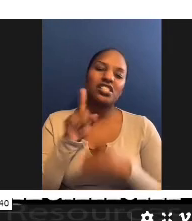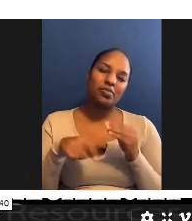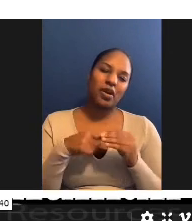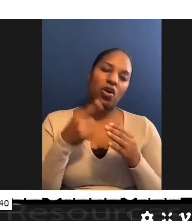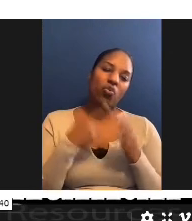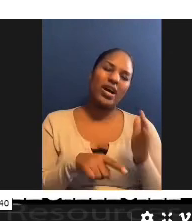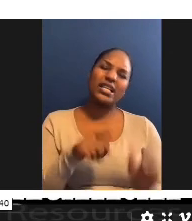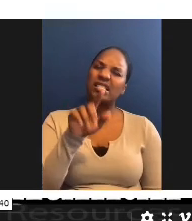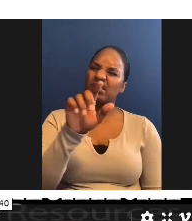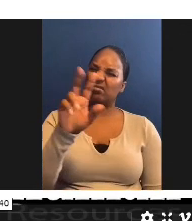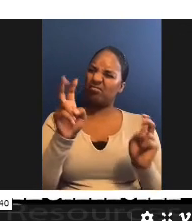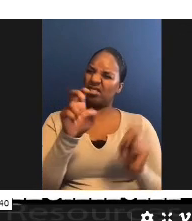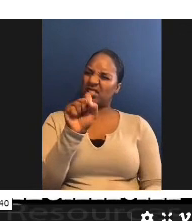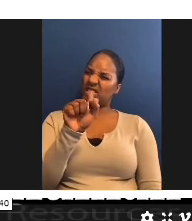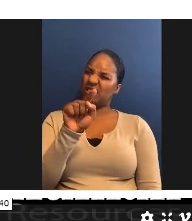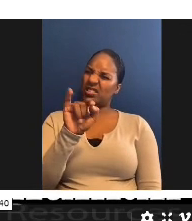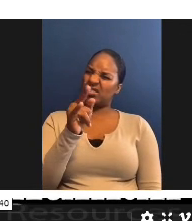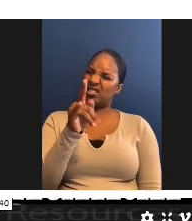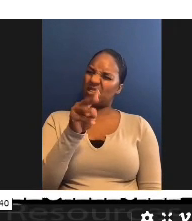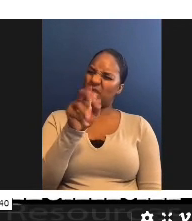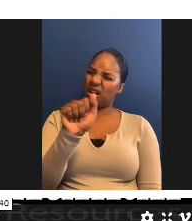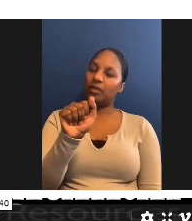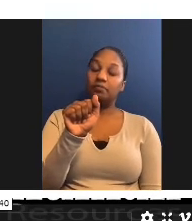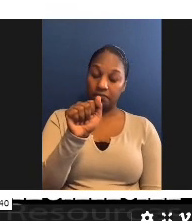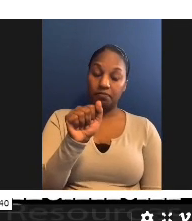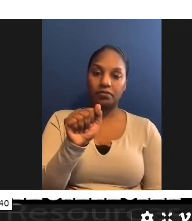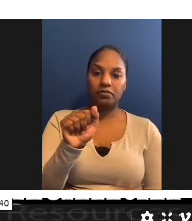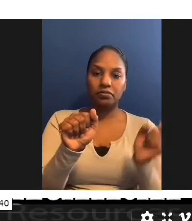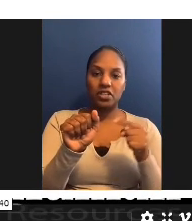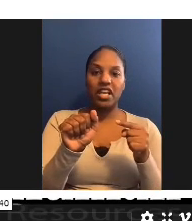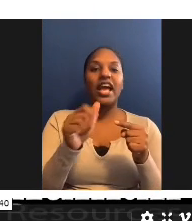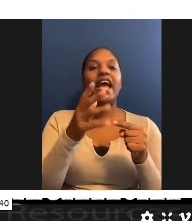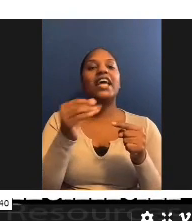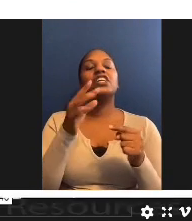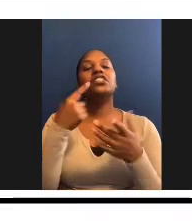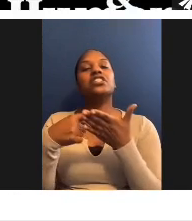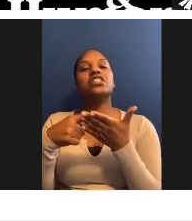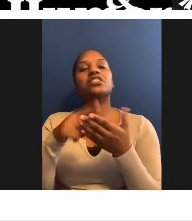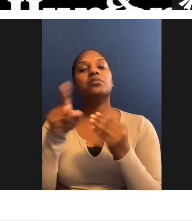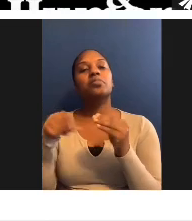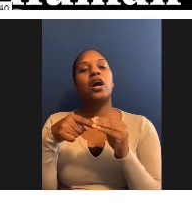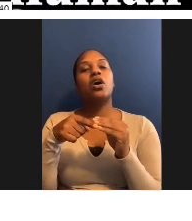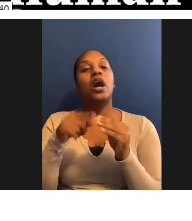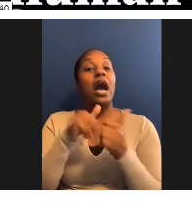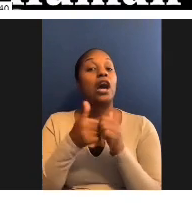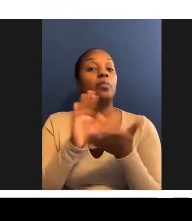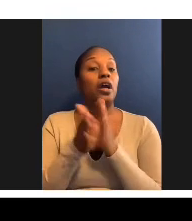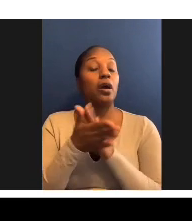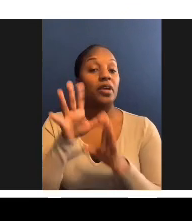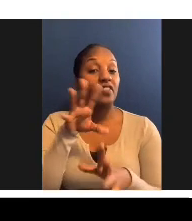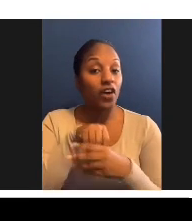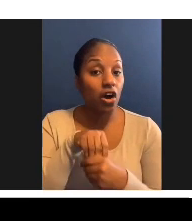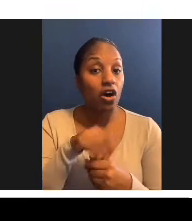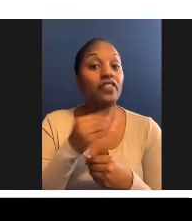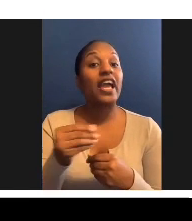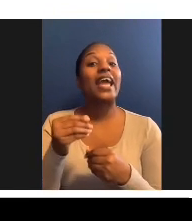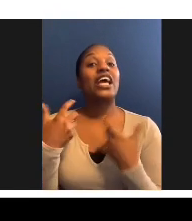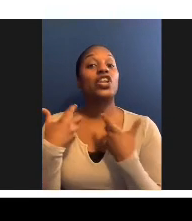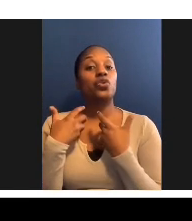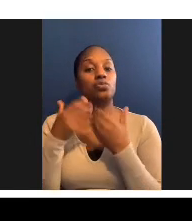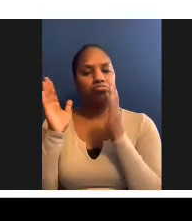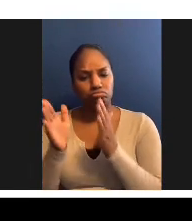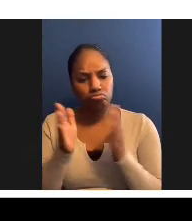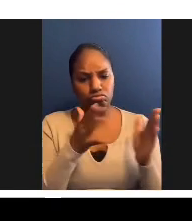stigma is, how to get involved, and stories of recovery. This is Jan